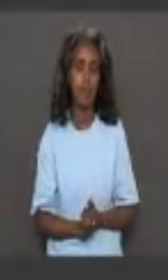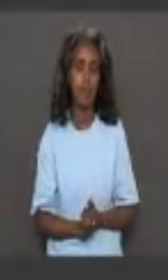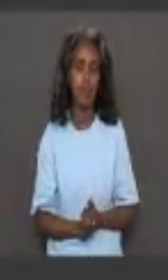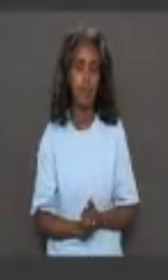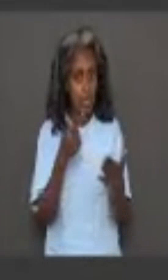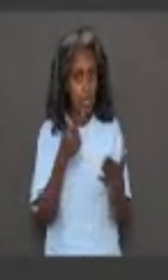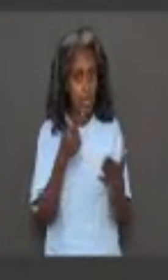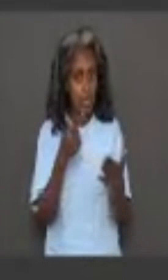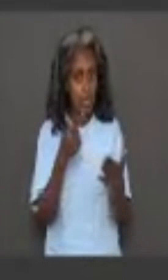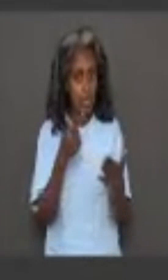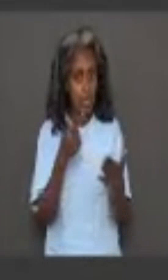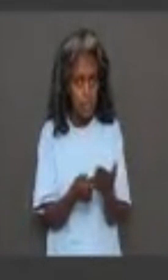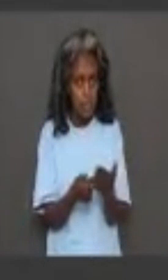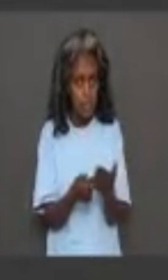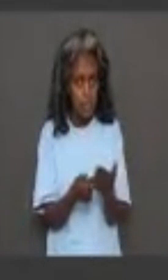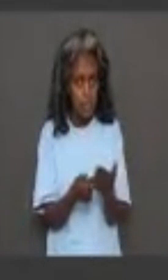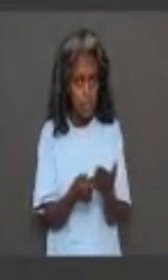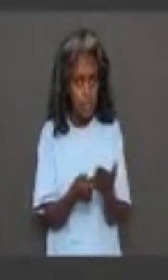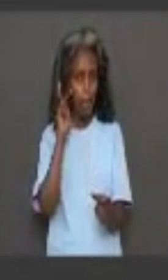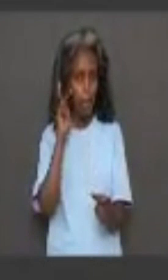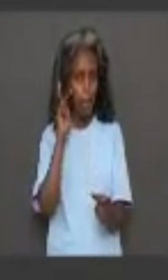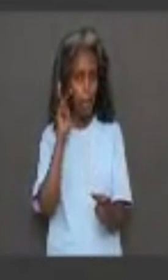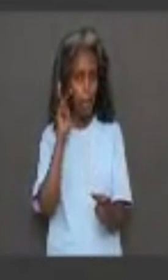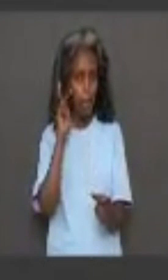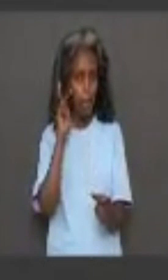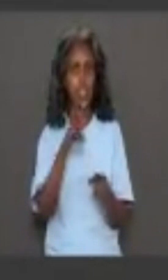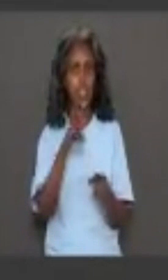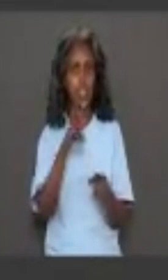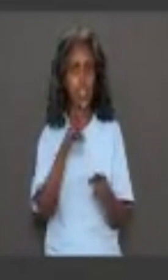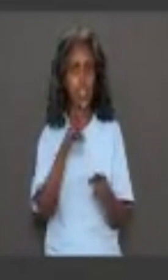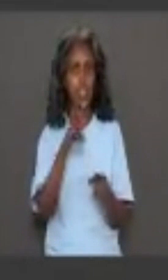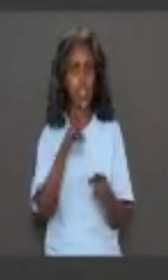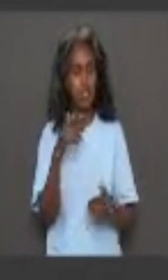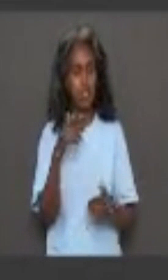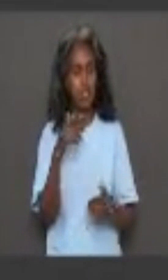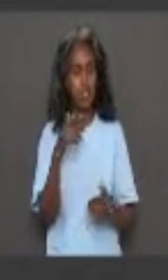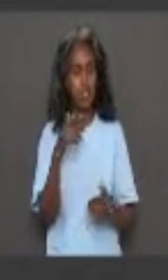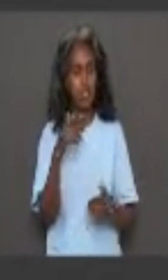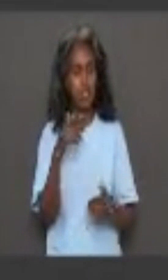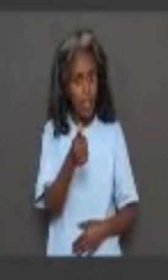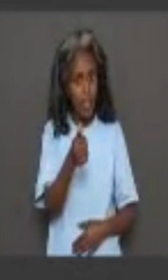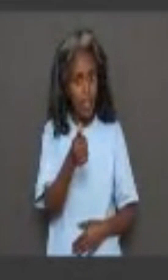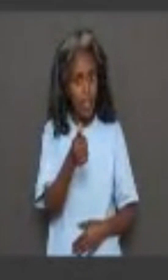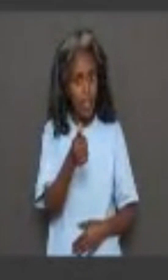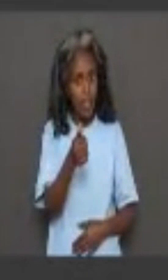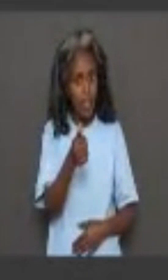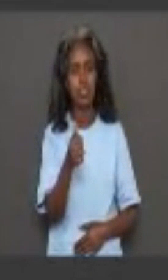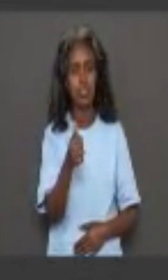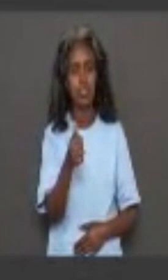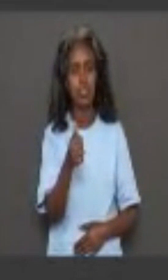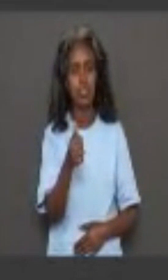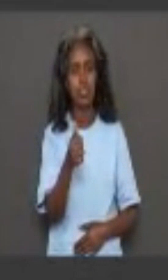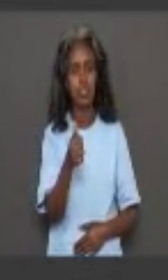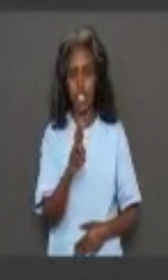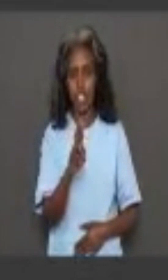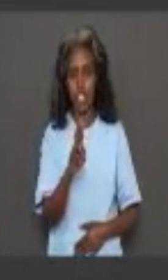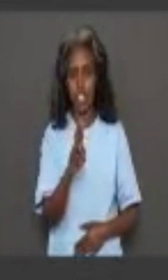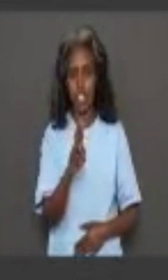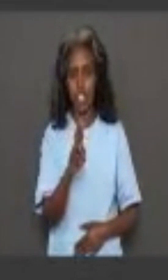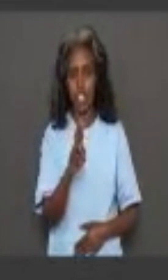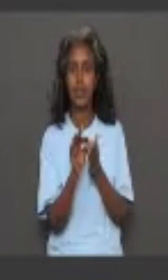This is a perfect square, so a is a rational